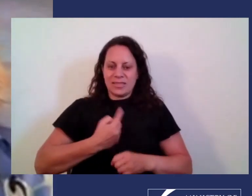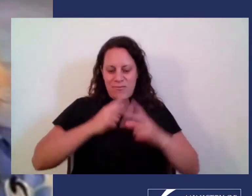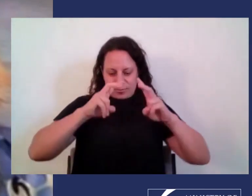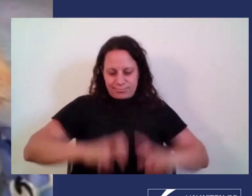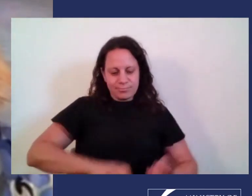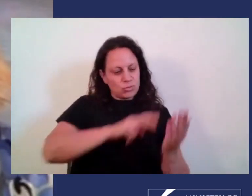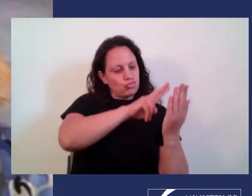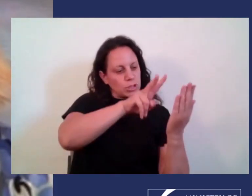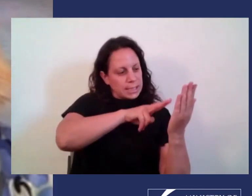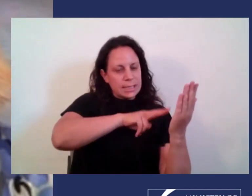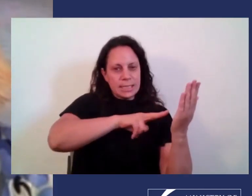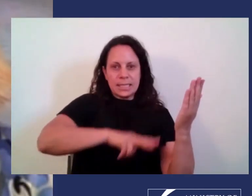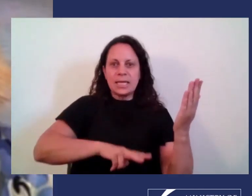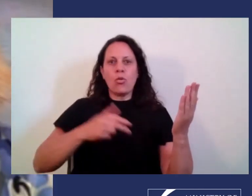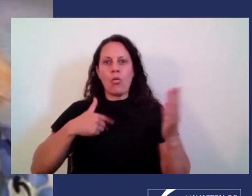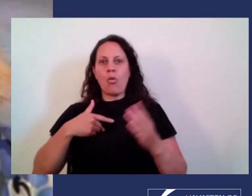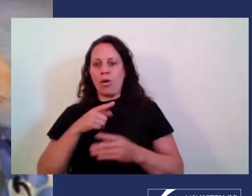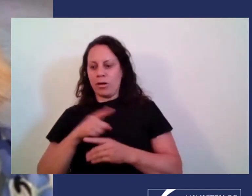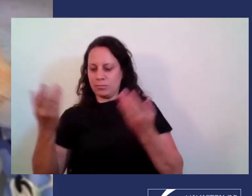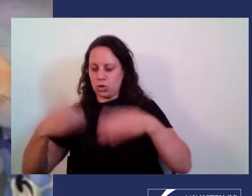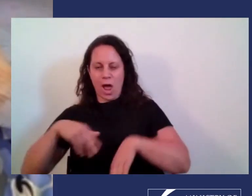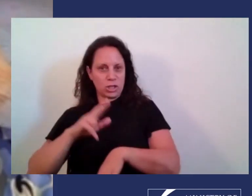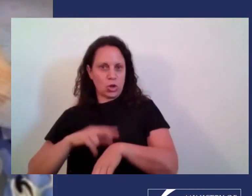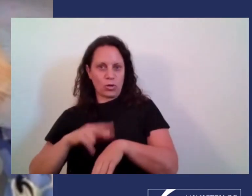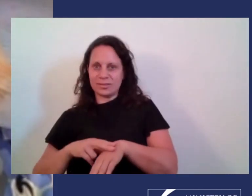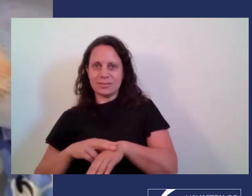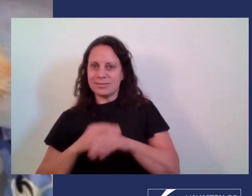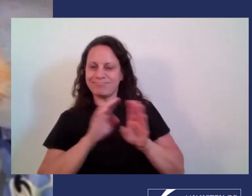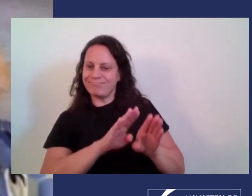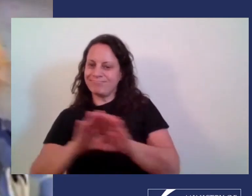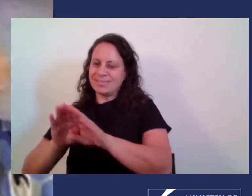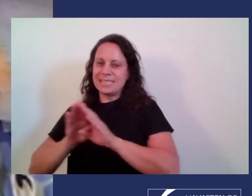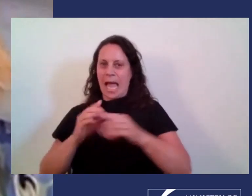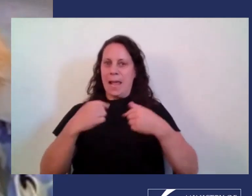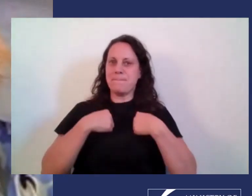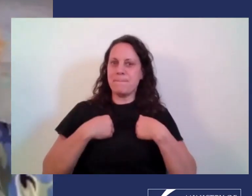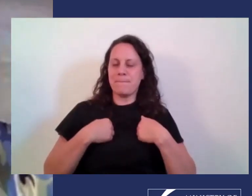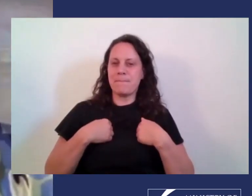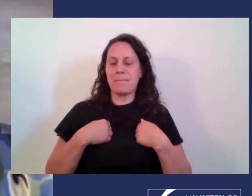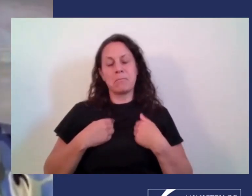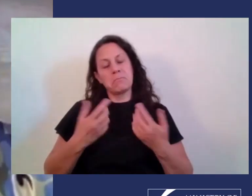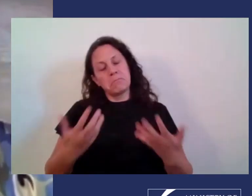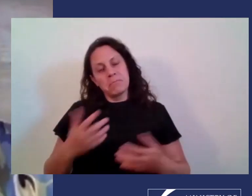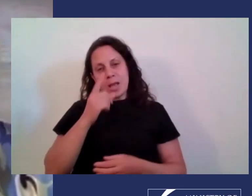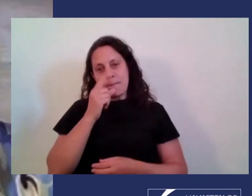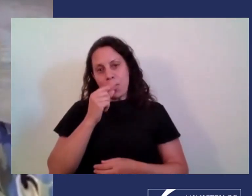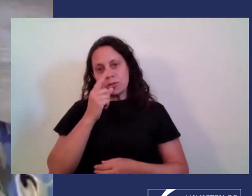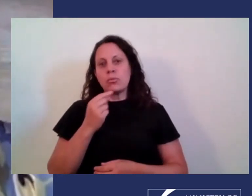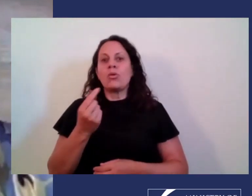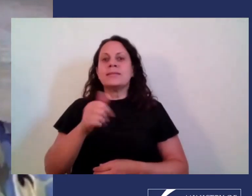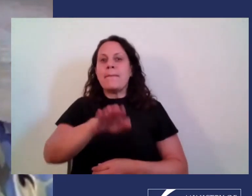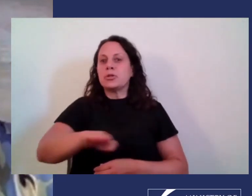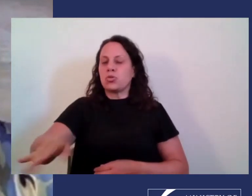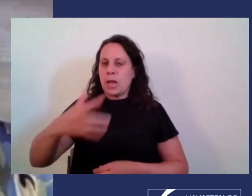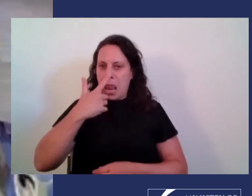heard from our colleagues tonight. It might be that some kids are lucky